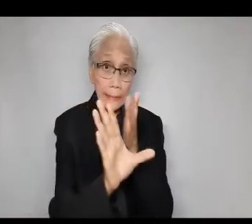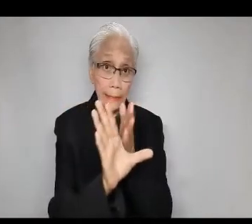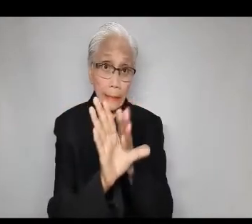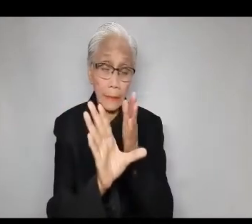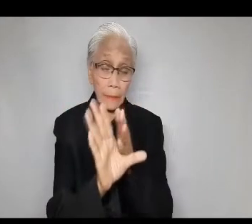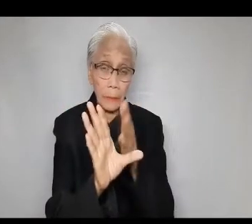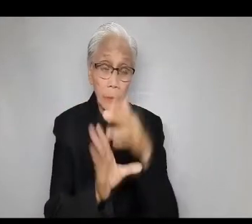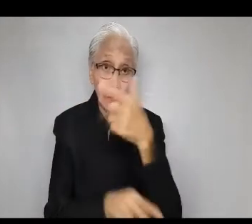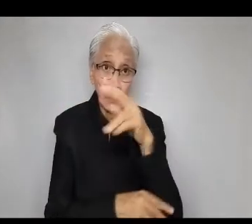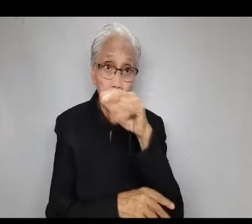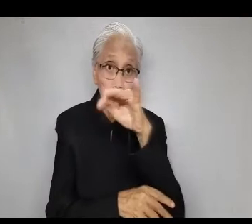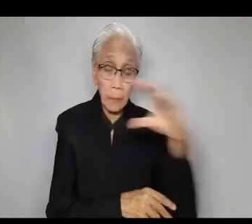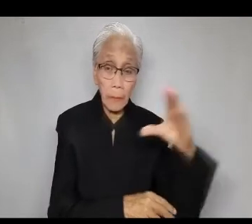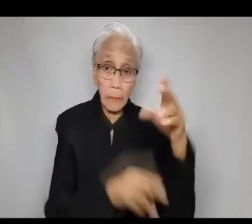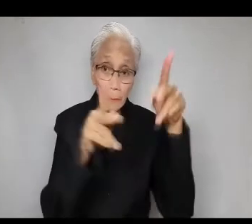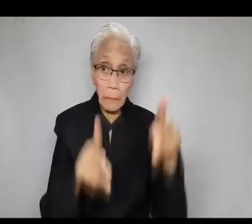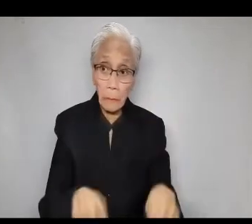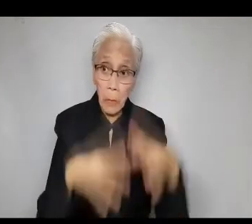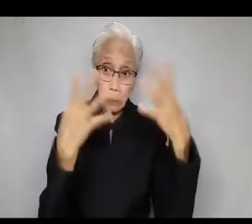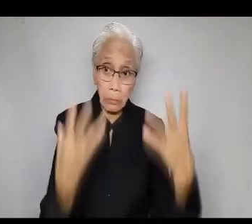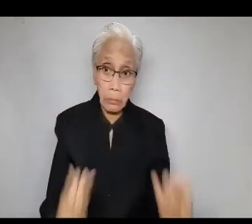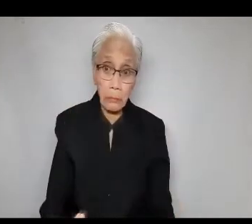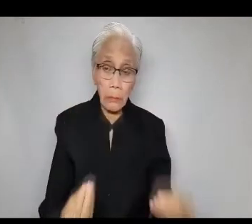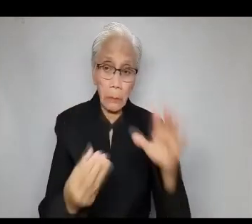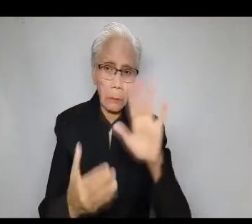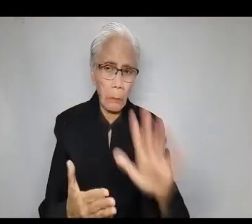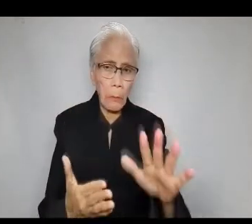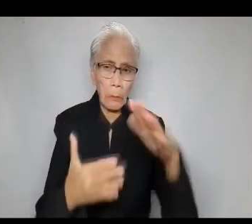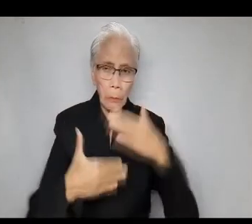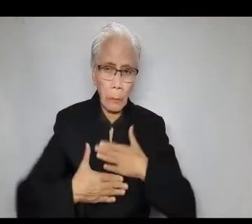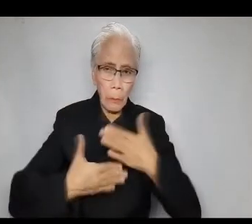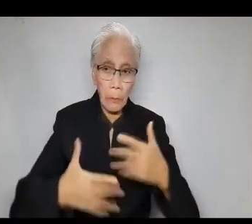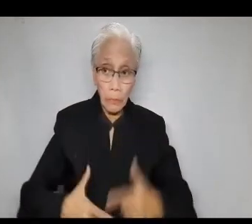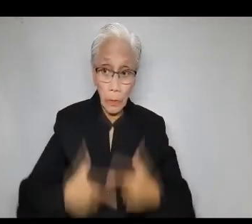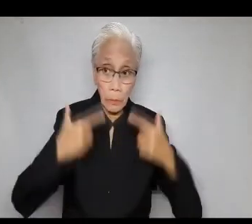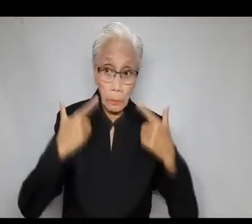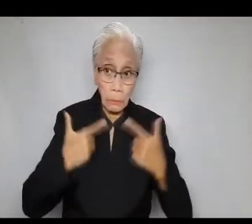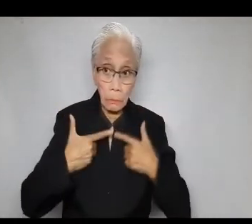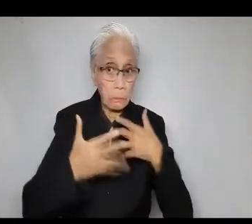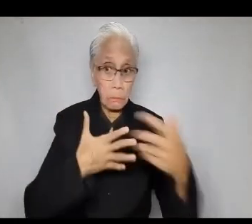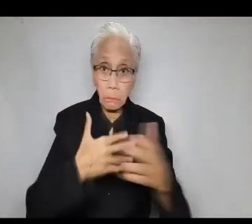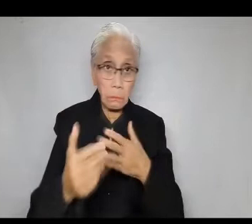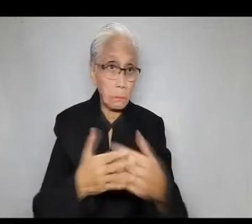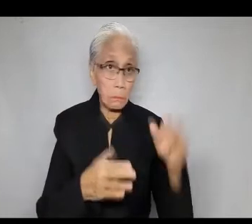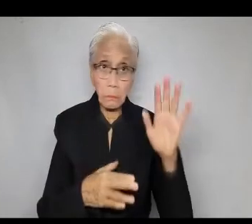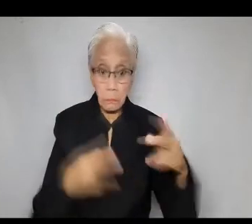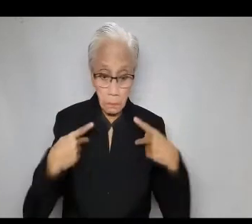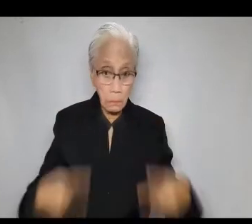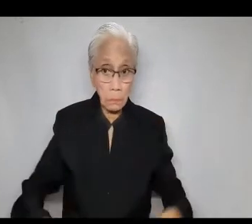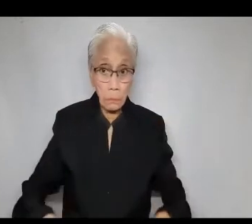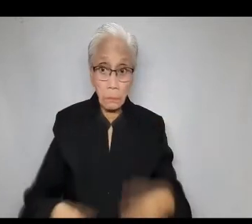Give-up-itis is psychogenic death of a person who has lost all the will to live, despite no apparent physiological